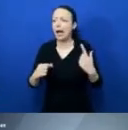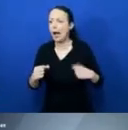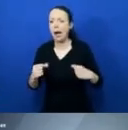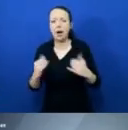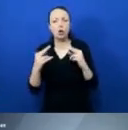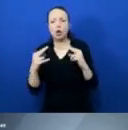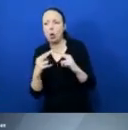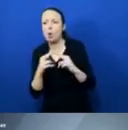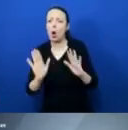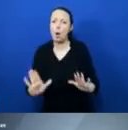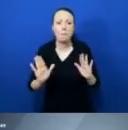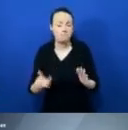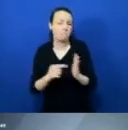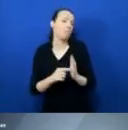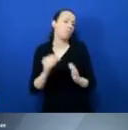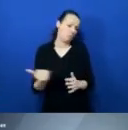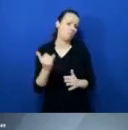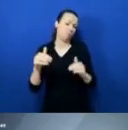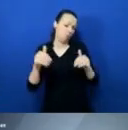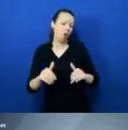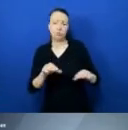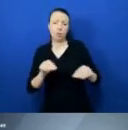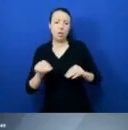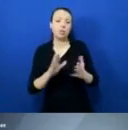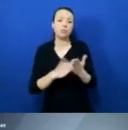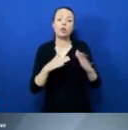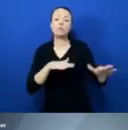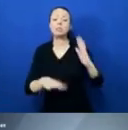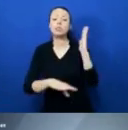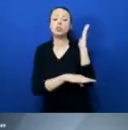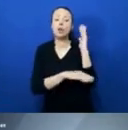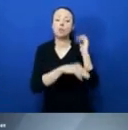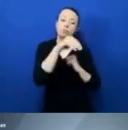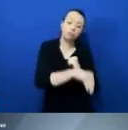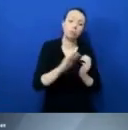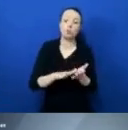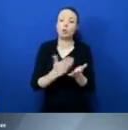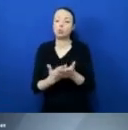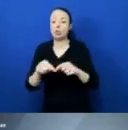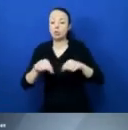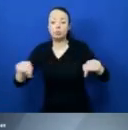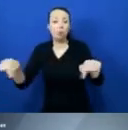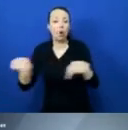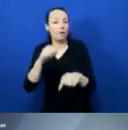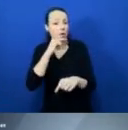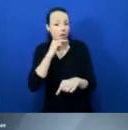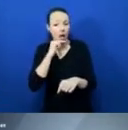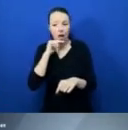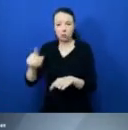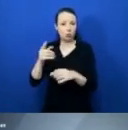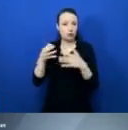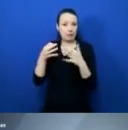city solutions take some place. For example, where we plant trees or we have a reservoir, we cannot